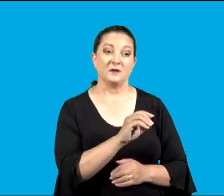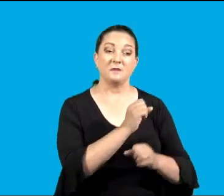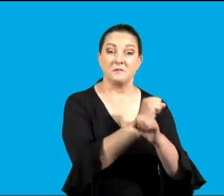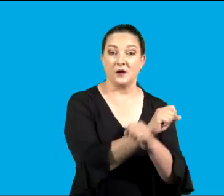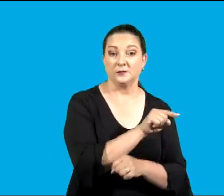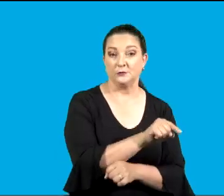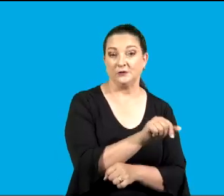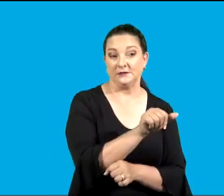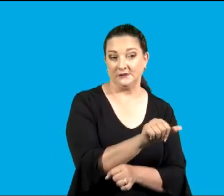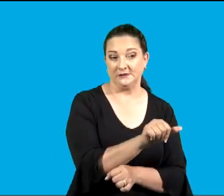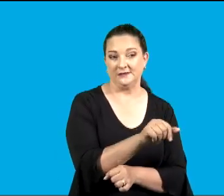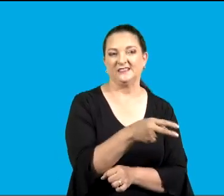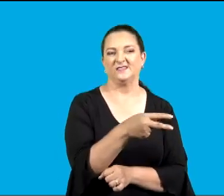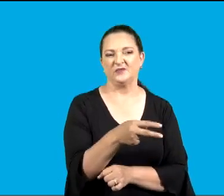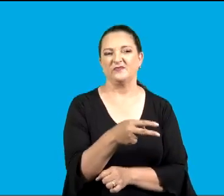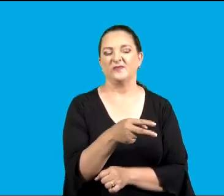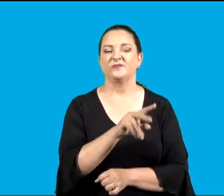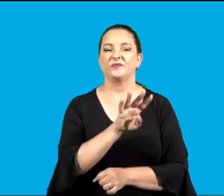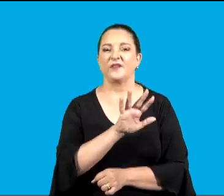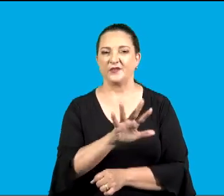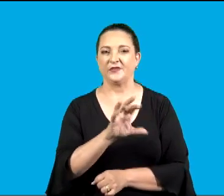50,400. That means I'll come in, then I'll add